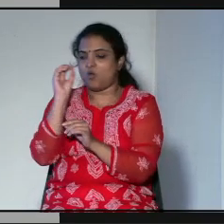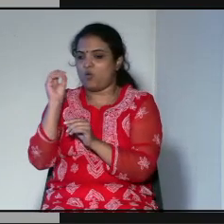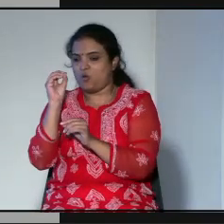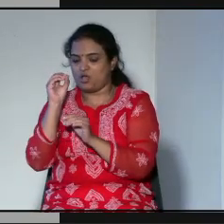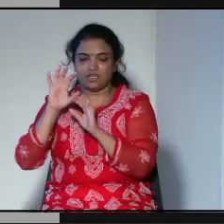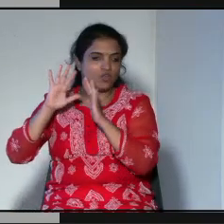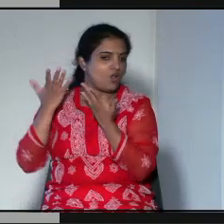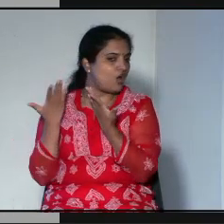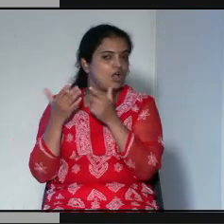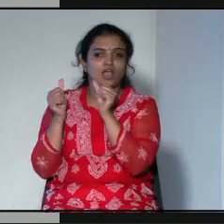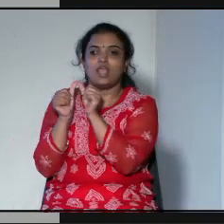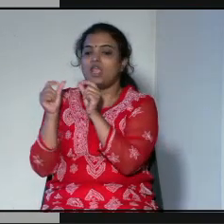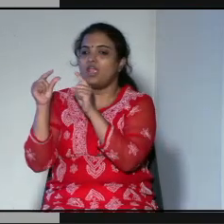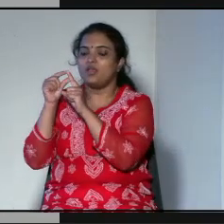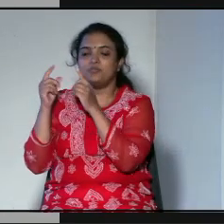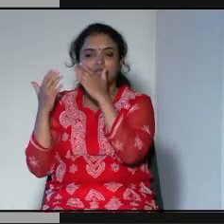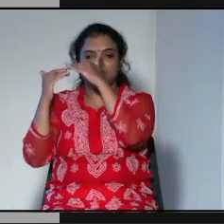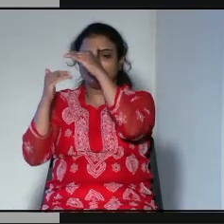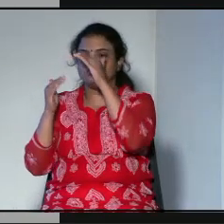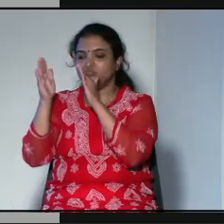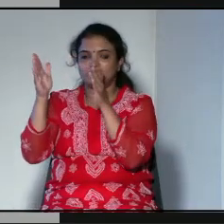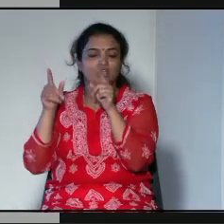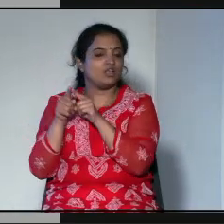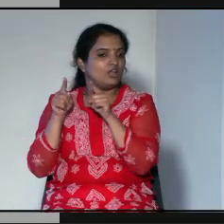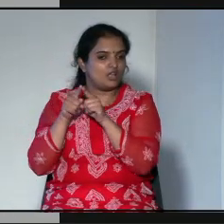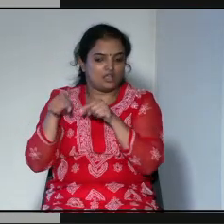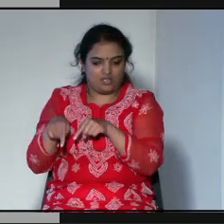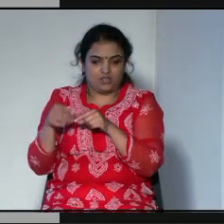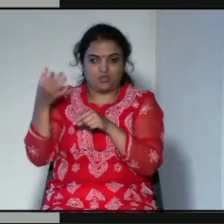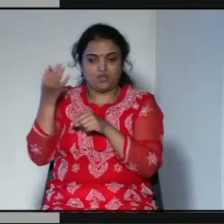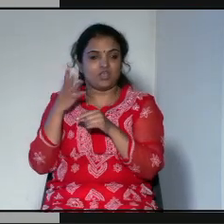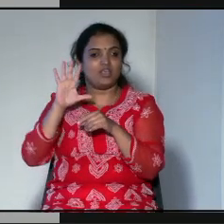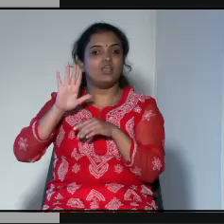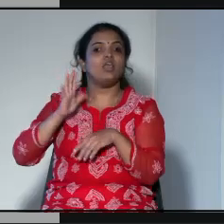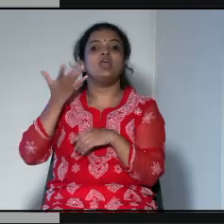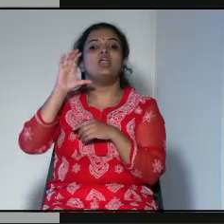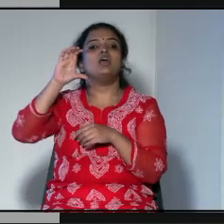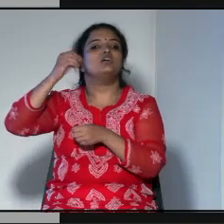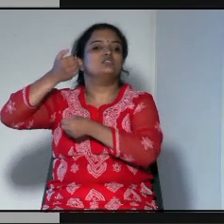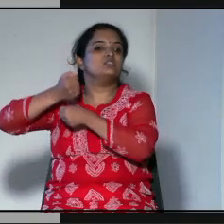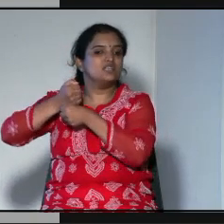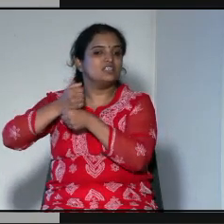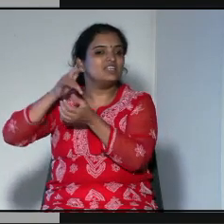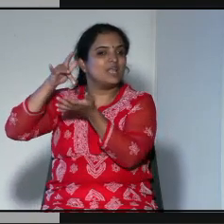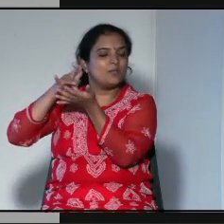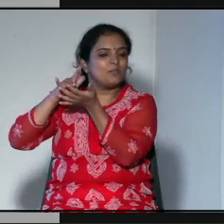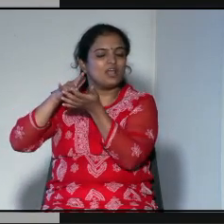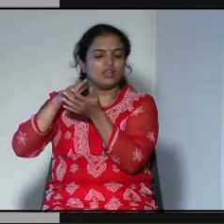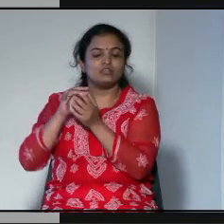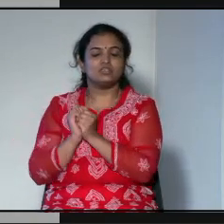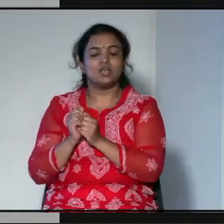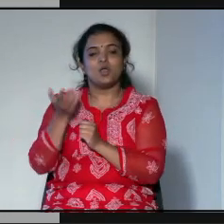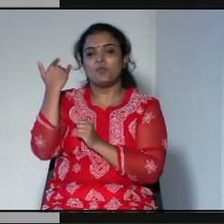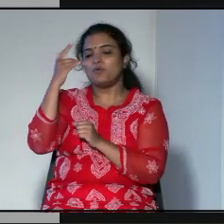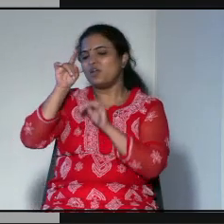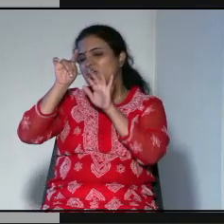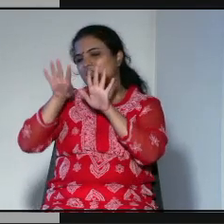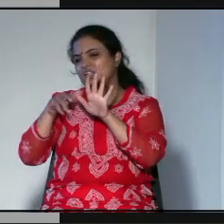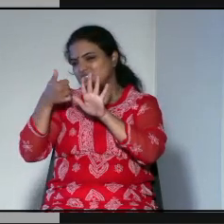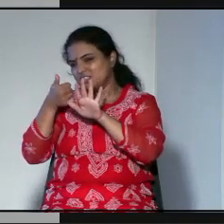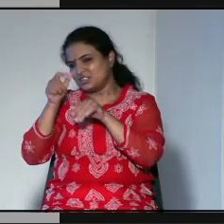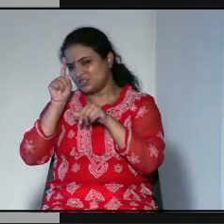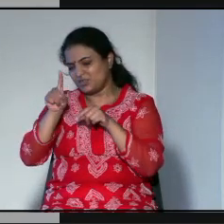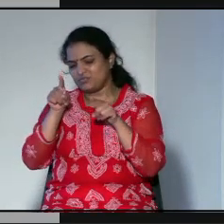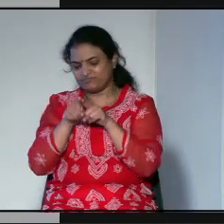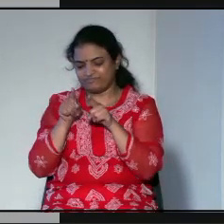And today that region is part of one more carved out state, which is Chhattisgarh. In 1960-61, the steady loss